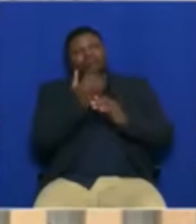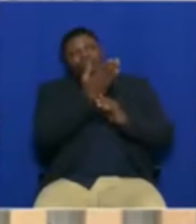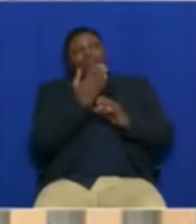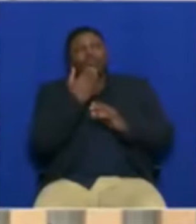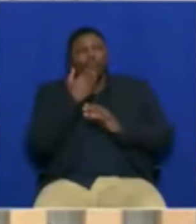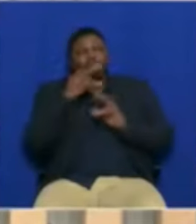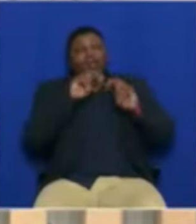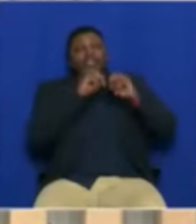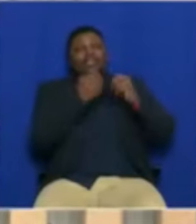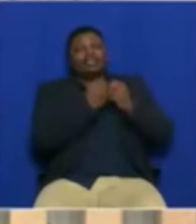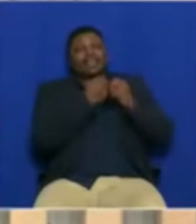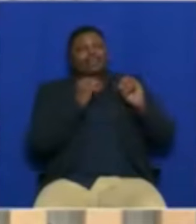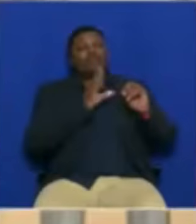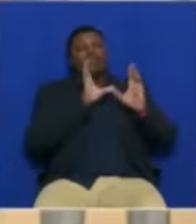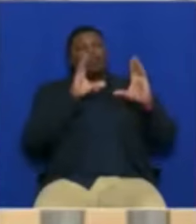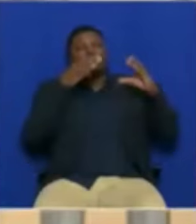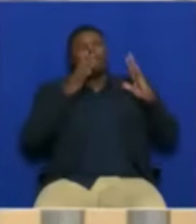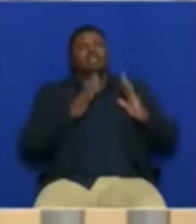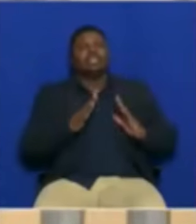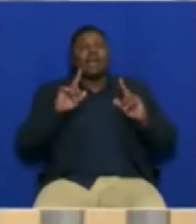point?